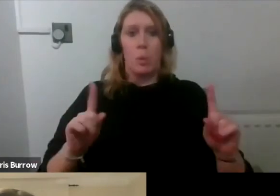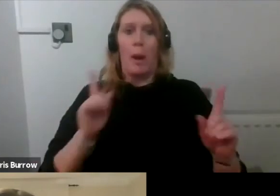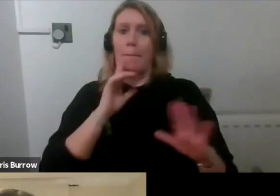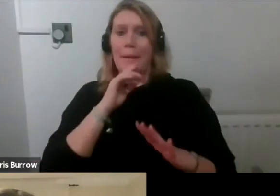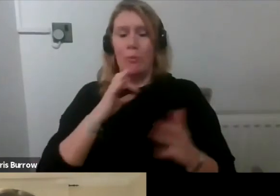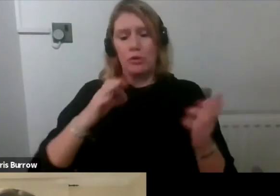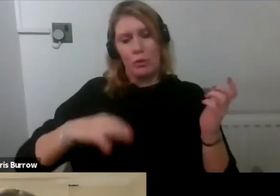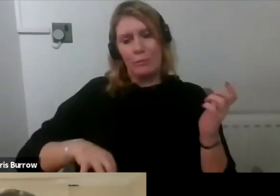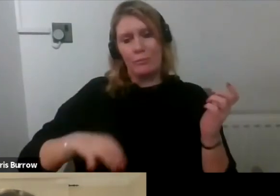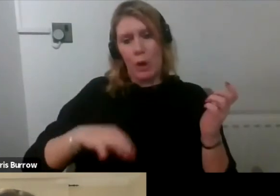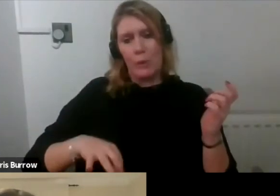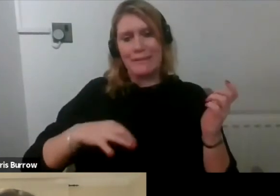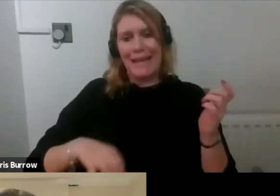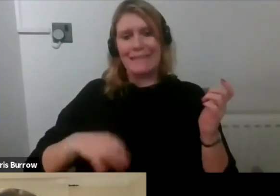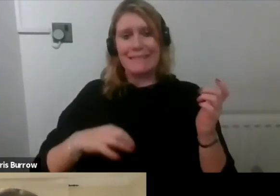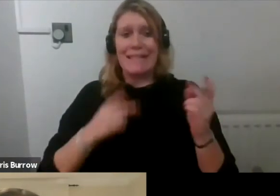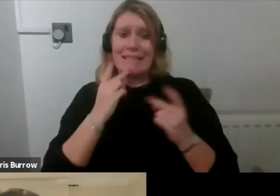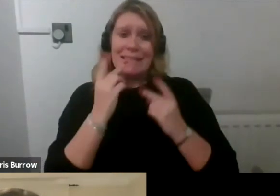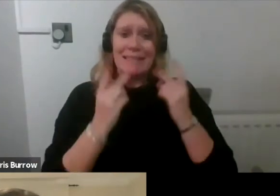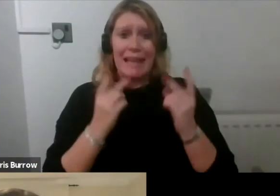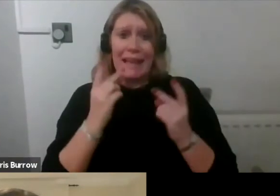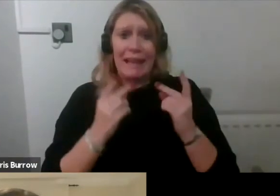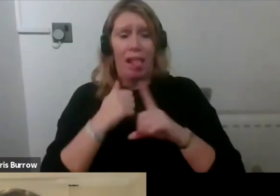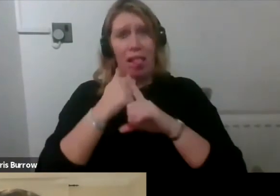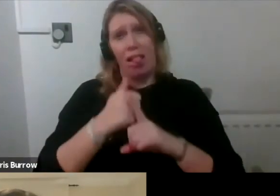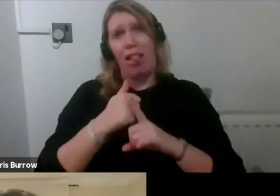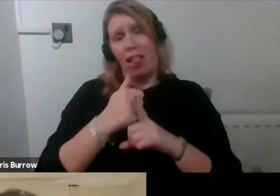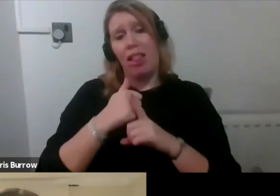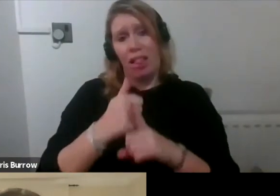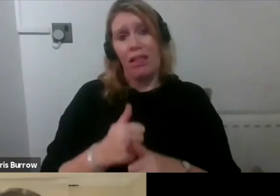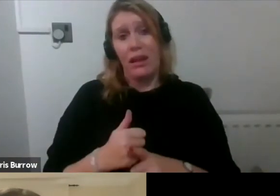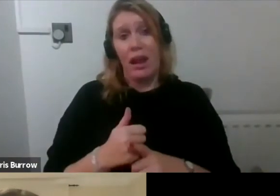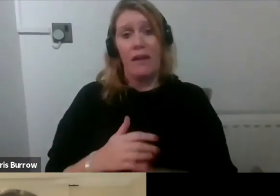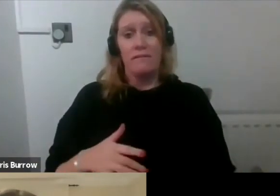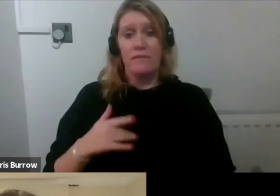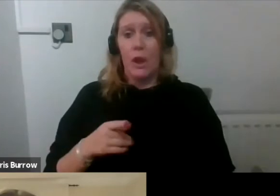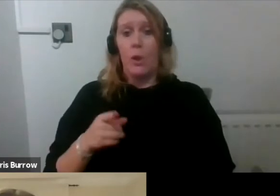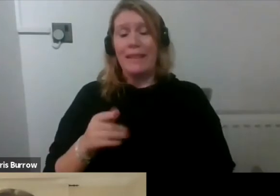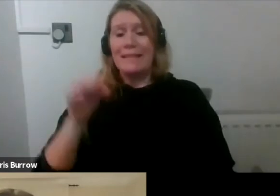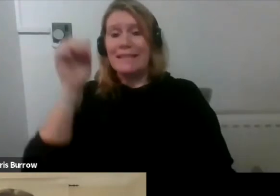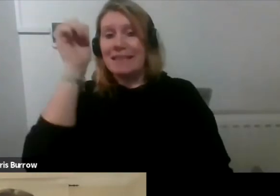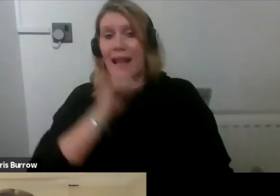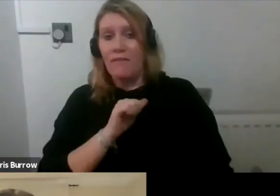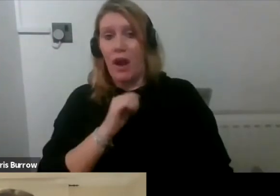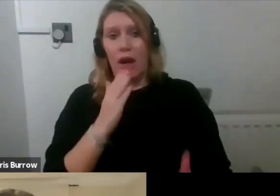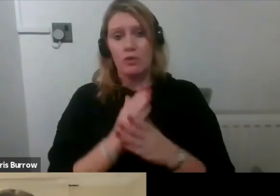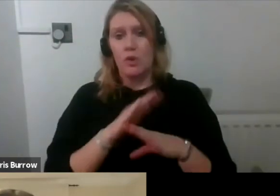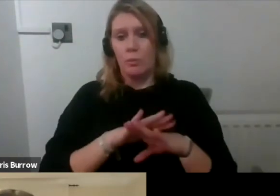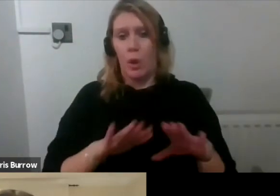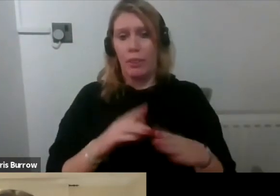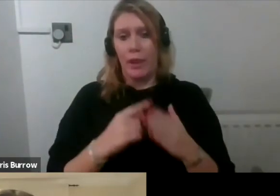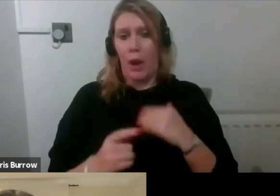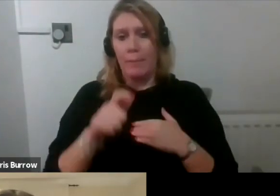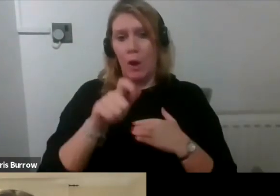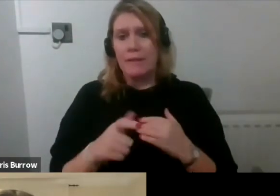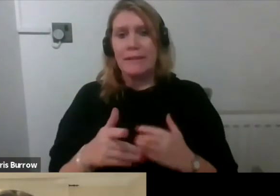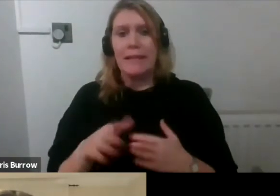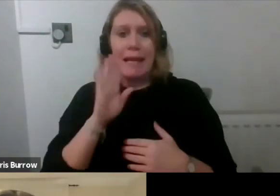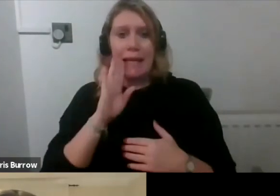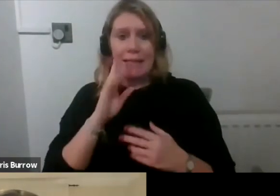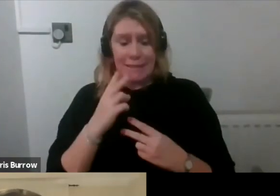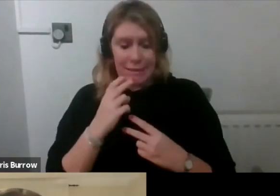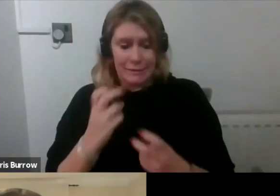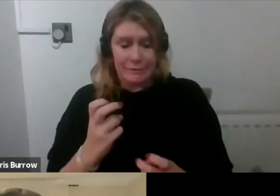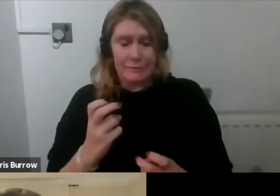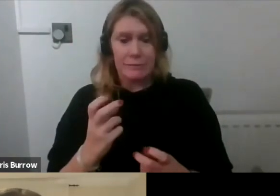protest song. mm. You know, I just think it is so clever. I mean, I'm sure I'm not the only one listening to you that thinks I would happily